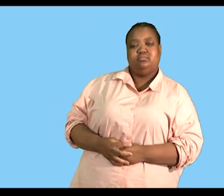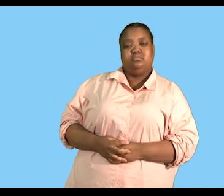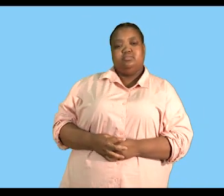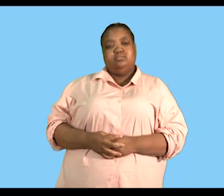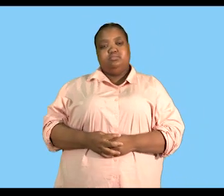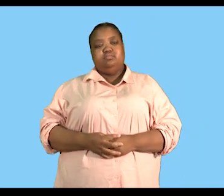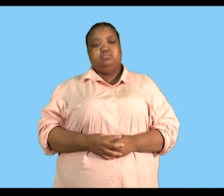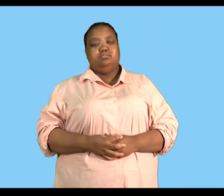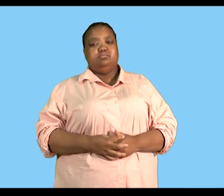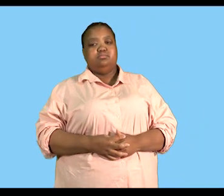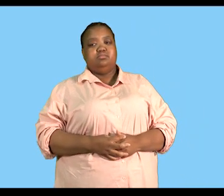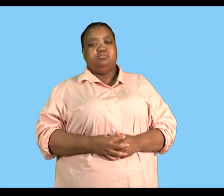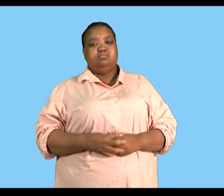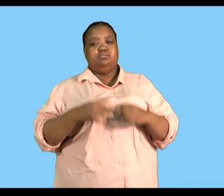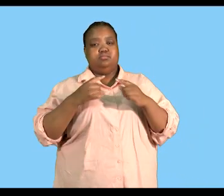25